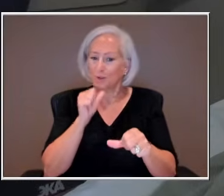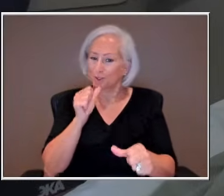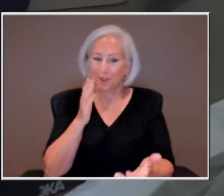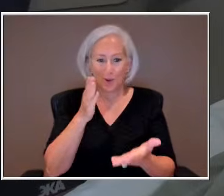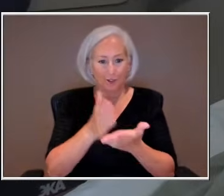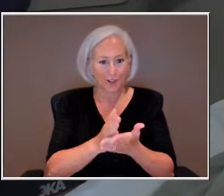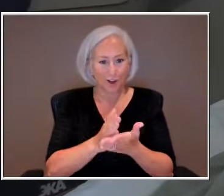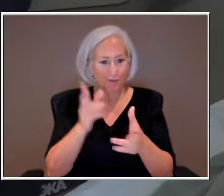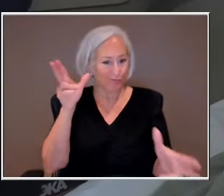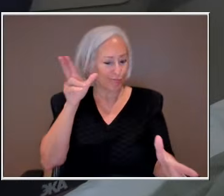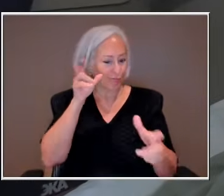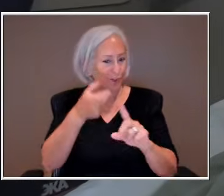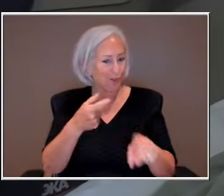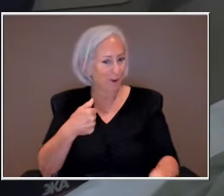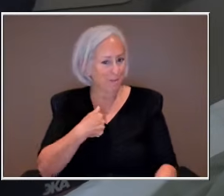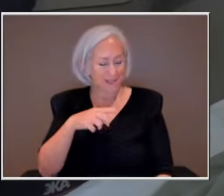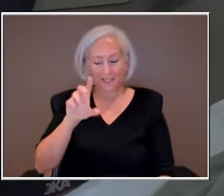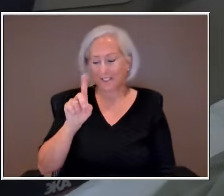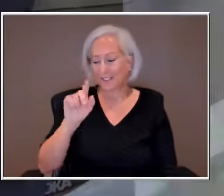Hank.